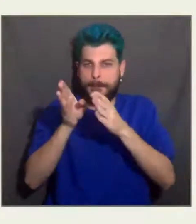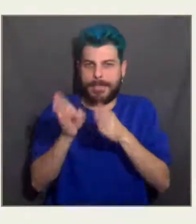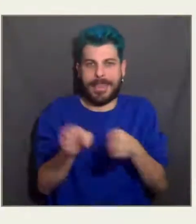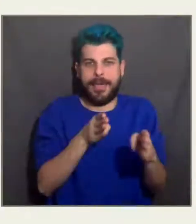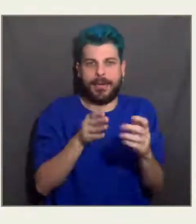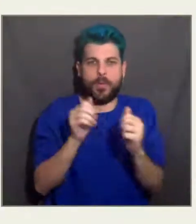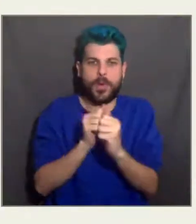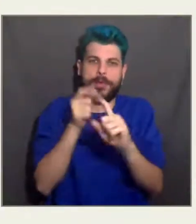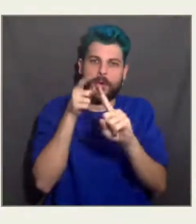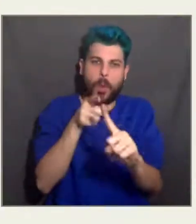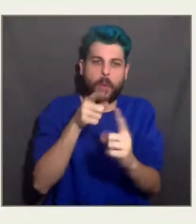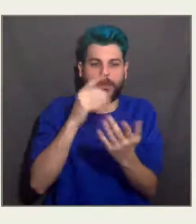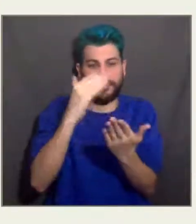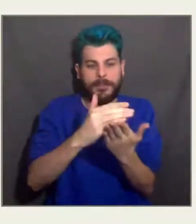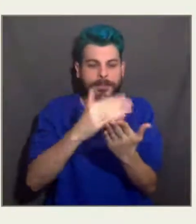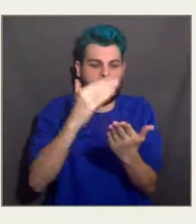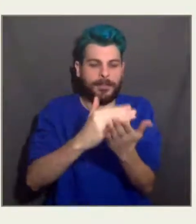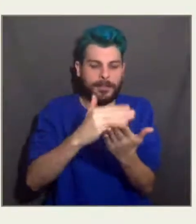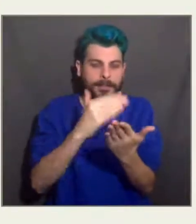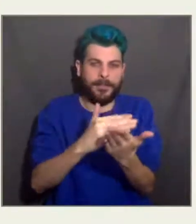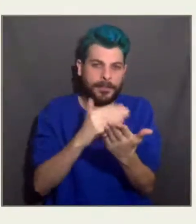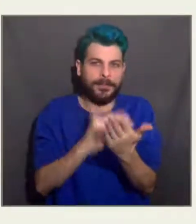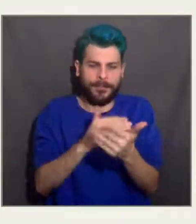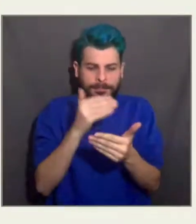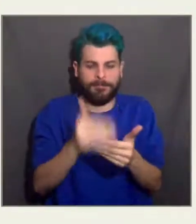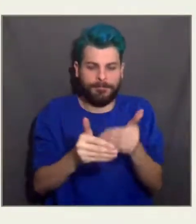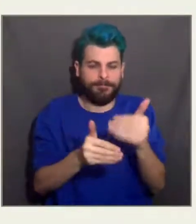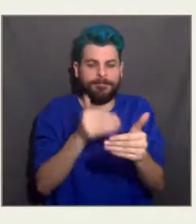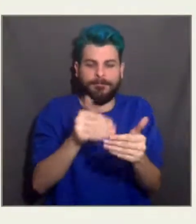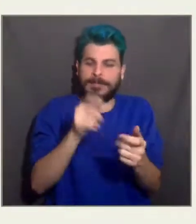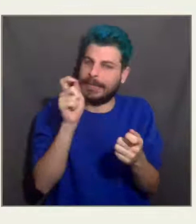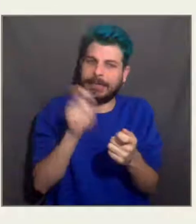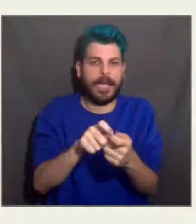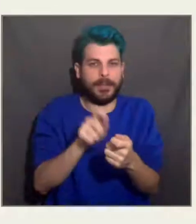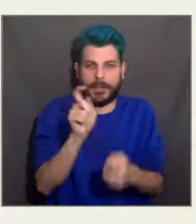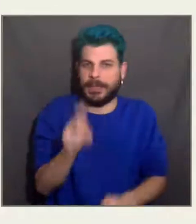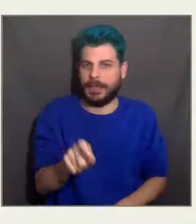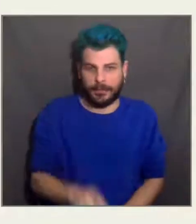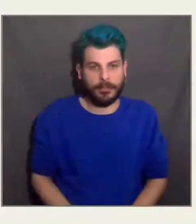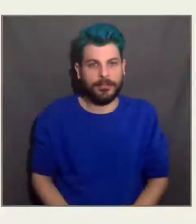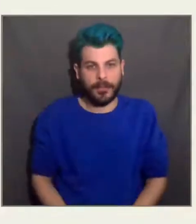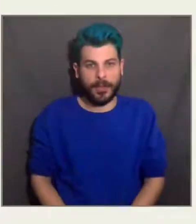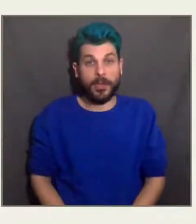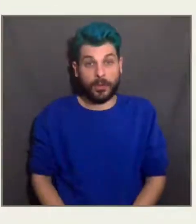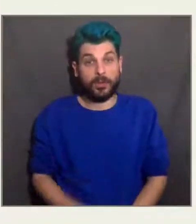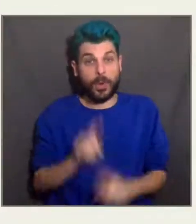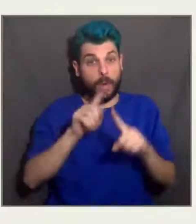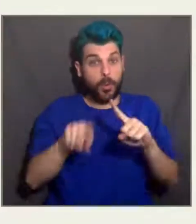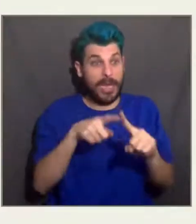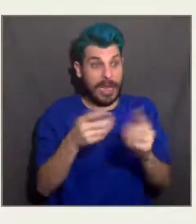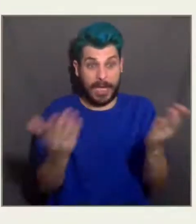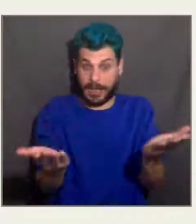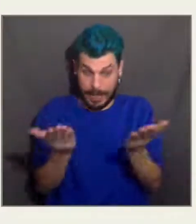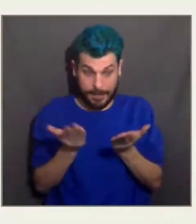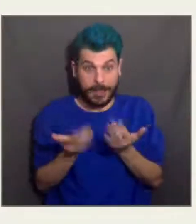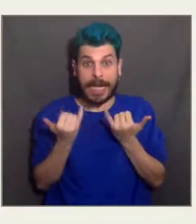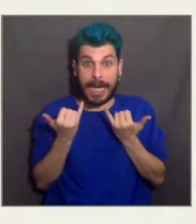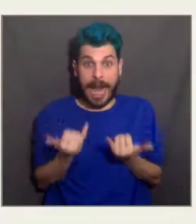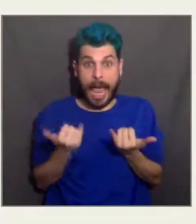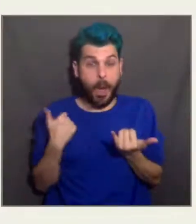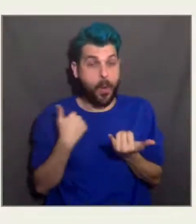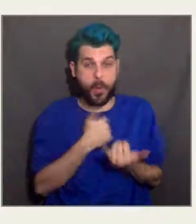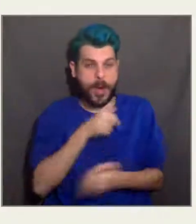hit. That is what we're holding them accountable. Are you getting to those goals? The performance